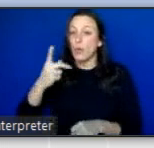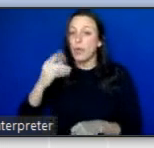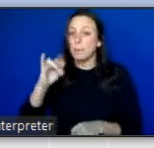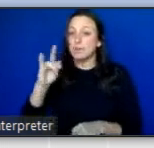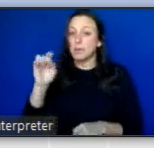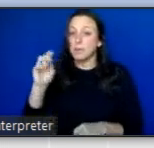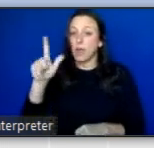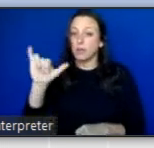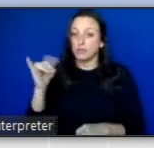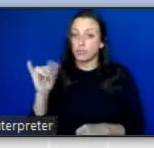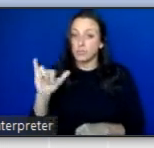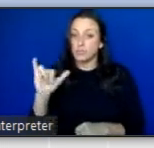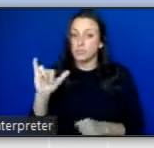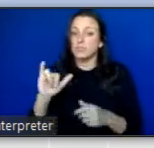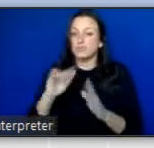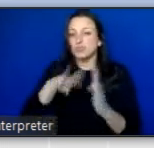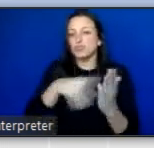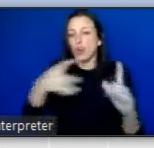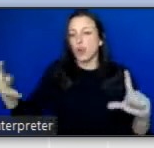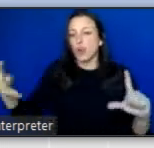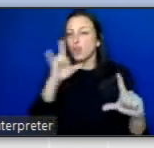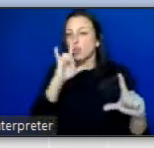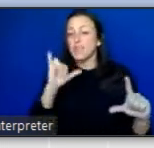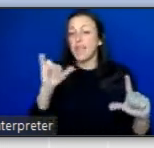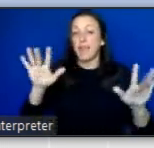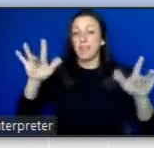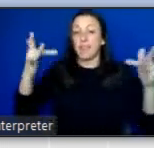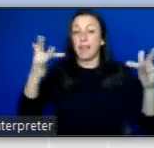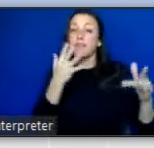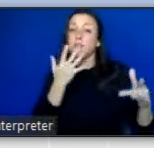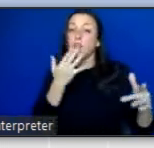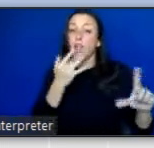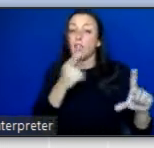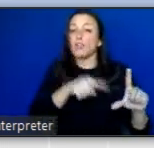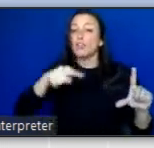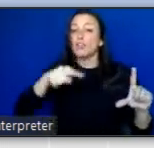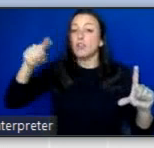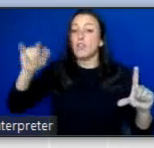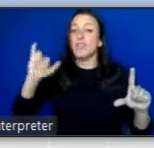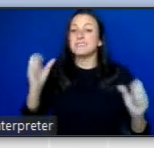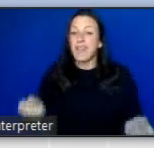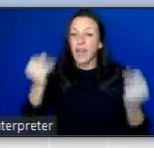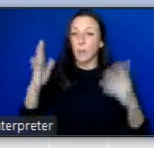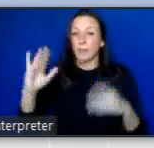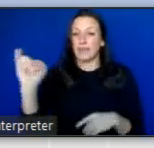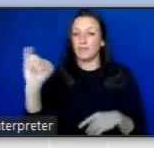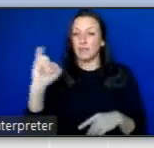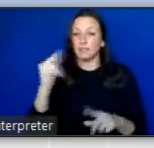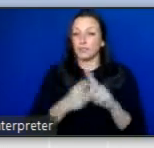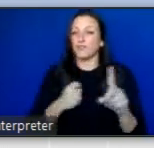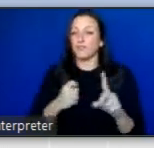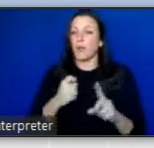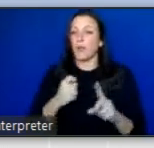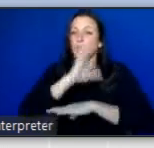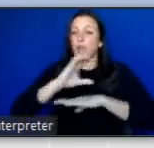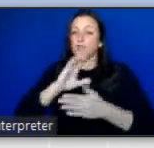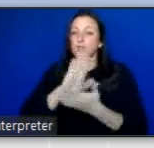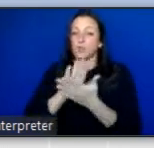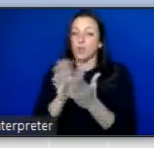looks like. The light colored are the actual number of infections that the Colorado School of Public Health has